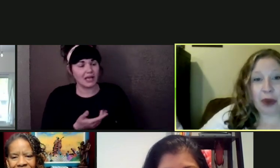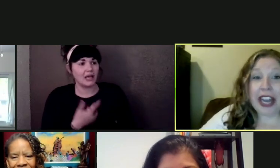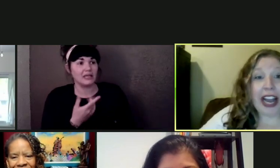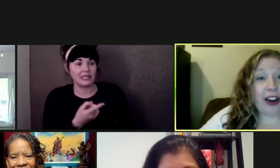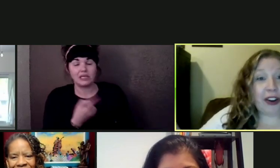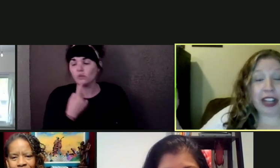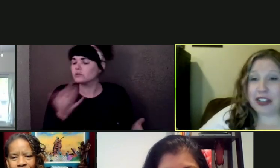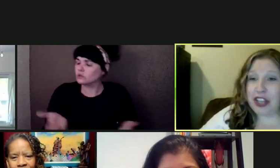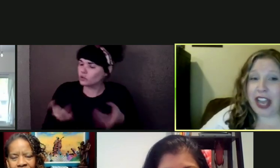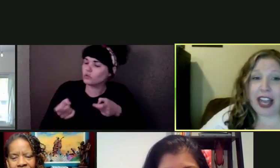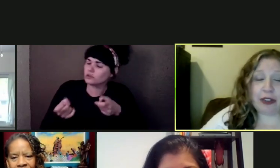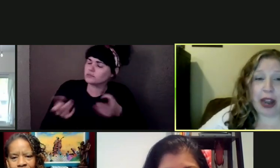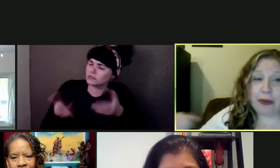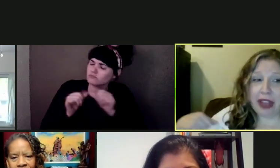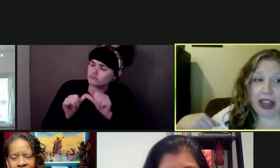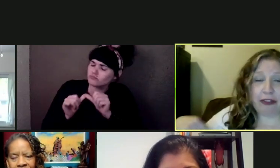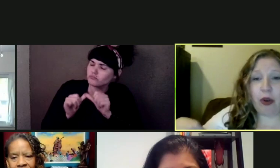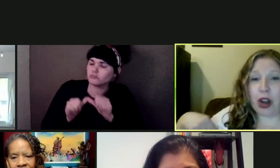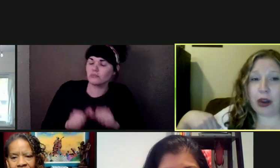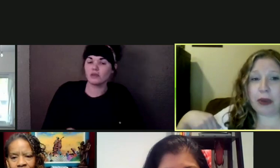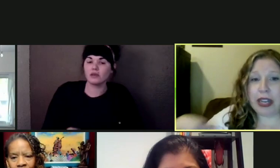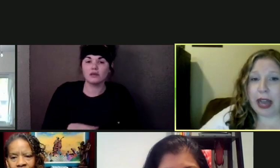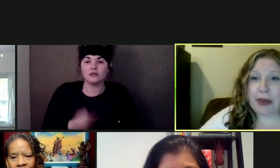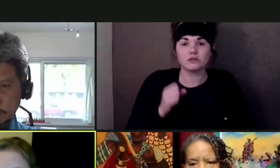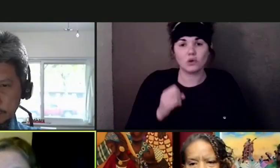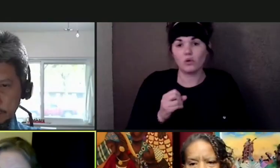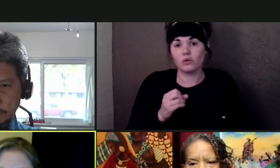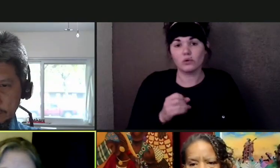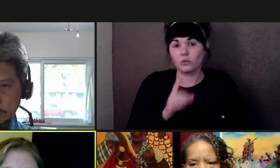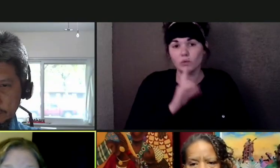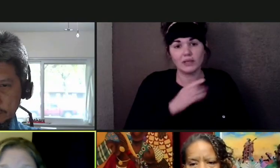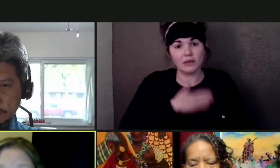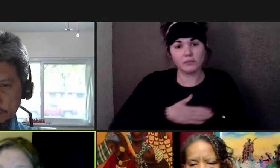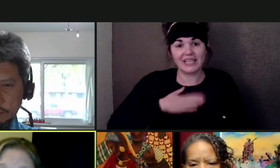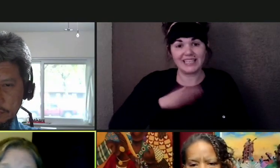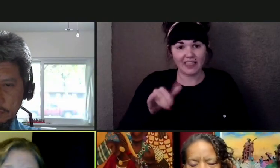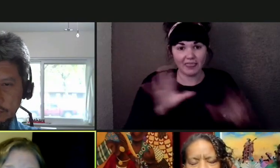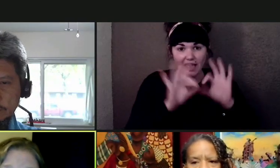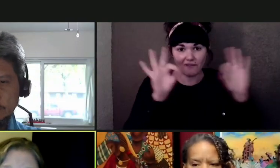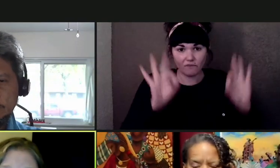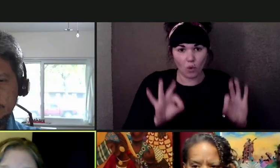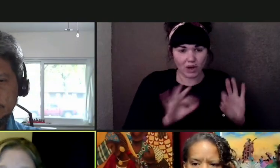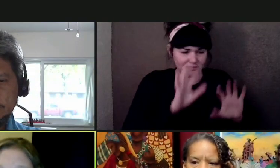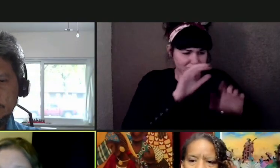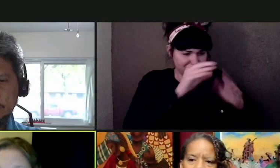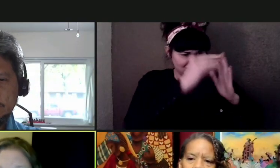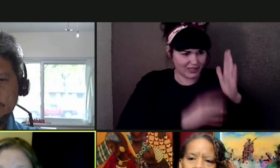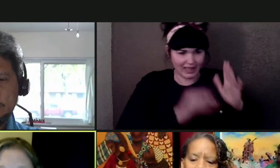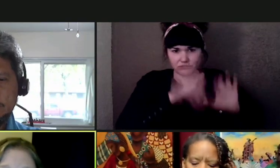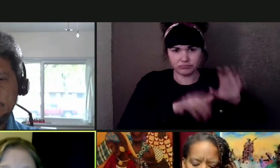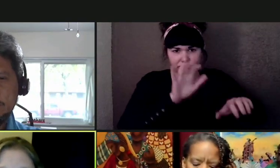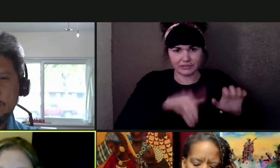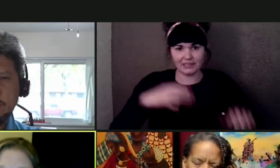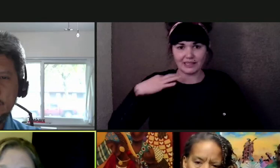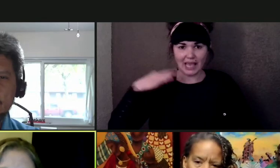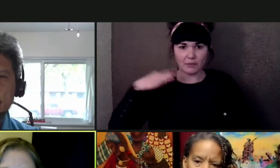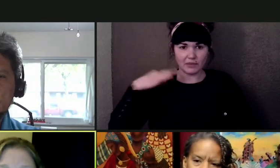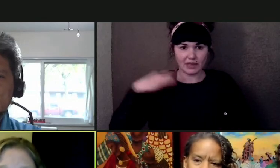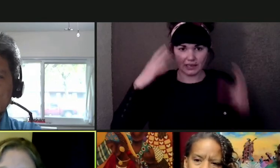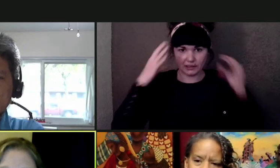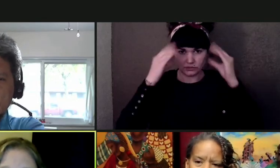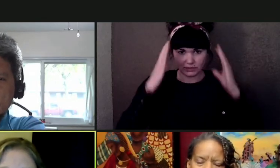right now in the chat, grab that form, nominate a teacher. You don't have to be in school right now. You can